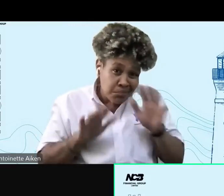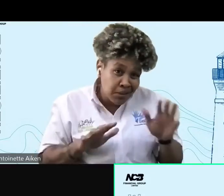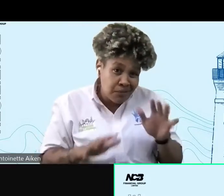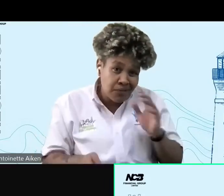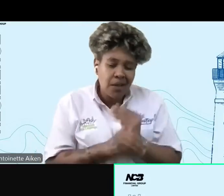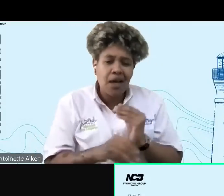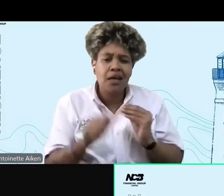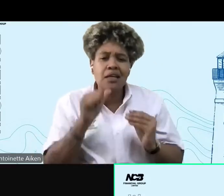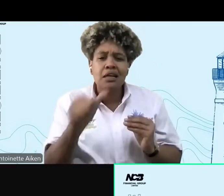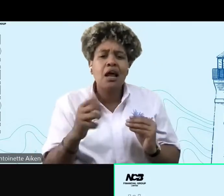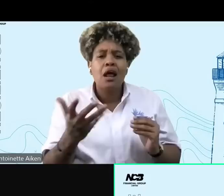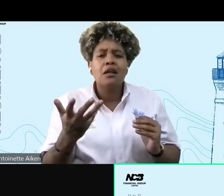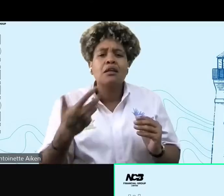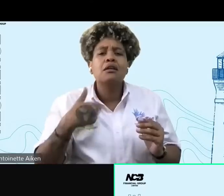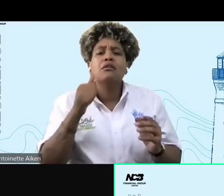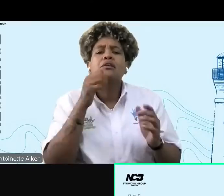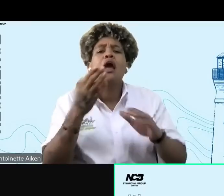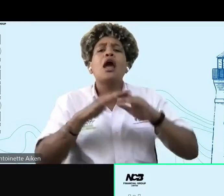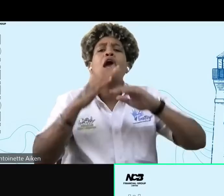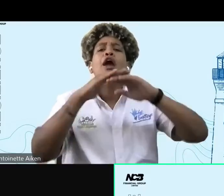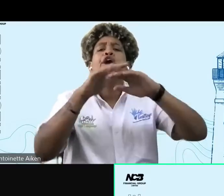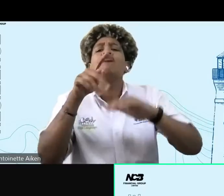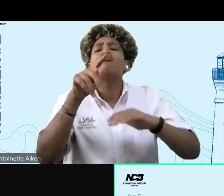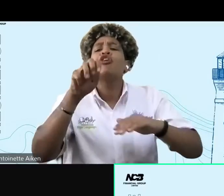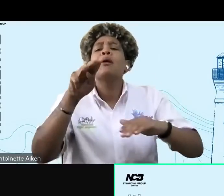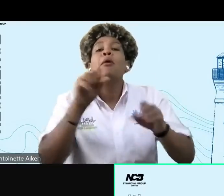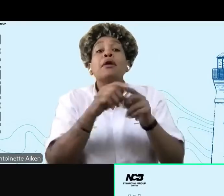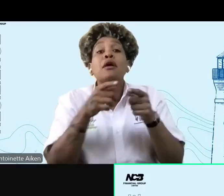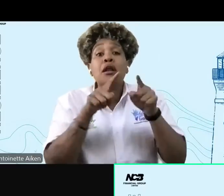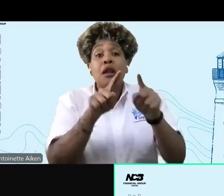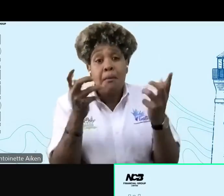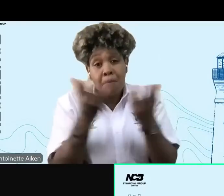not, we would not have increased premiums in line with